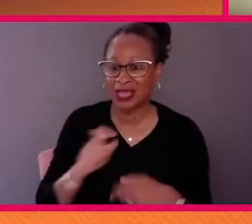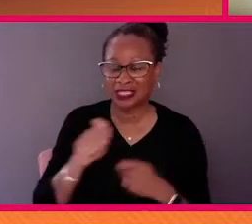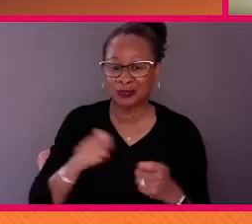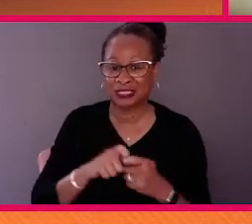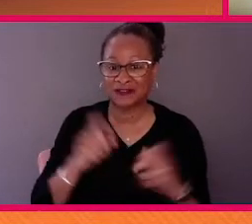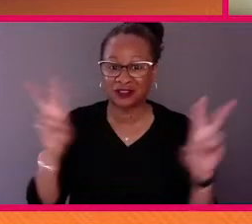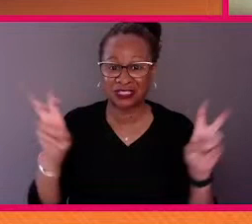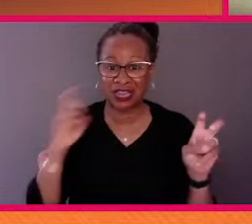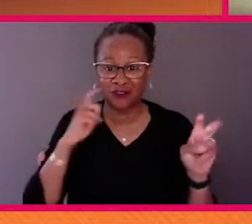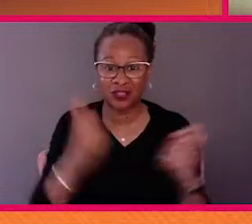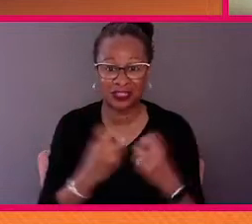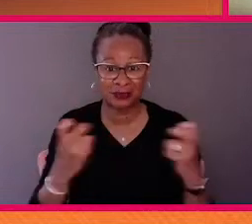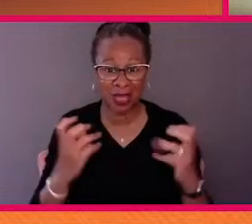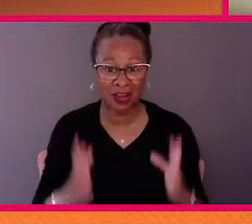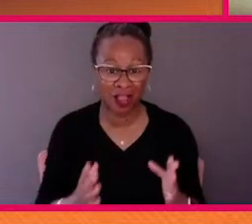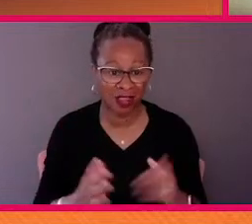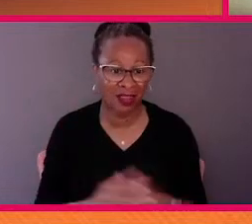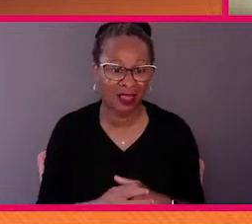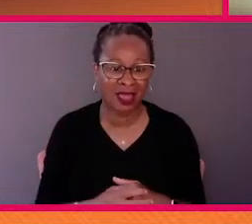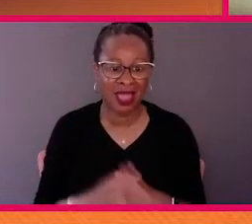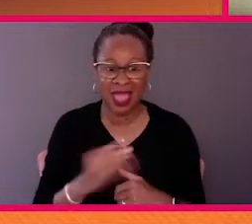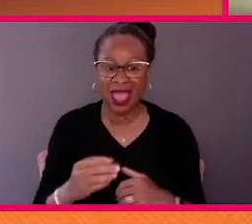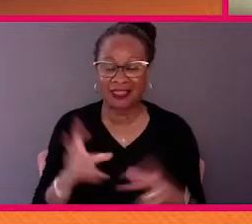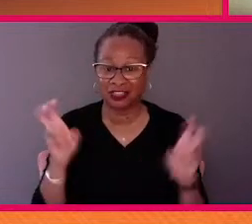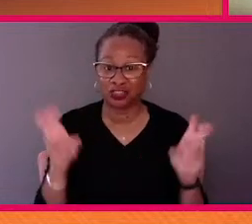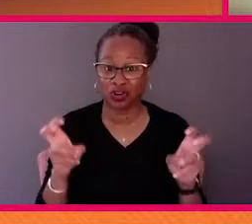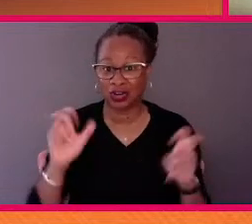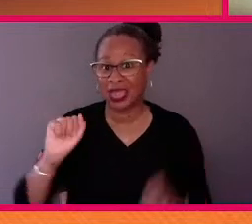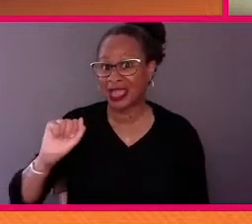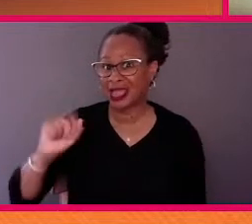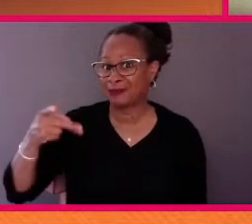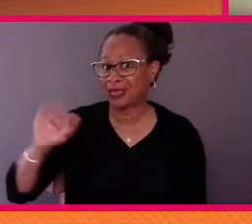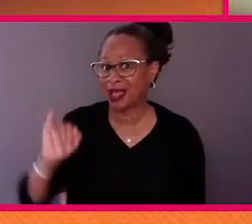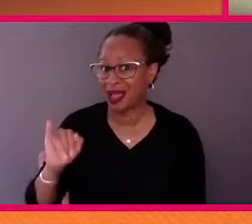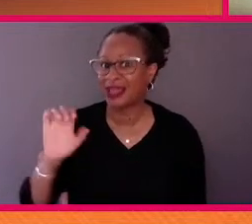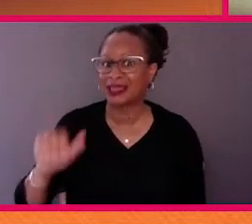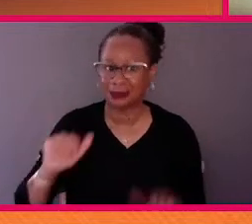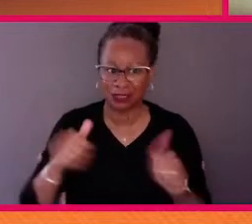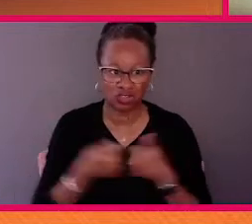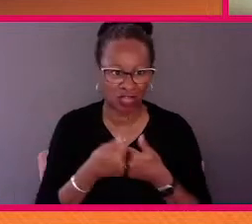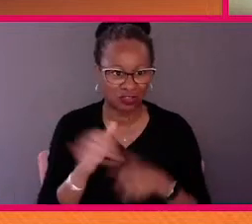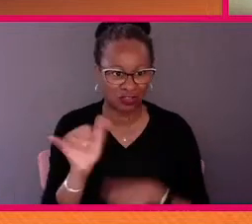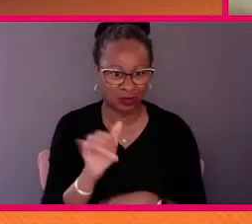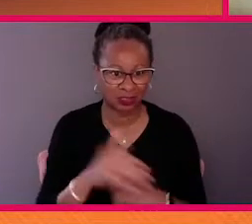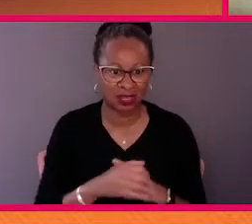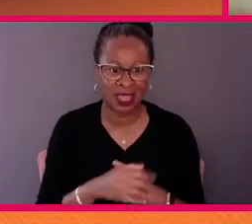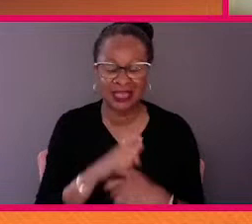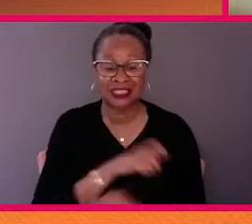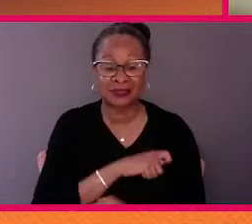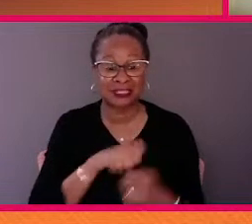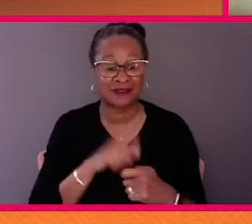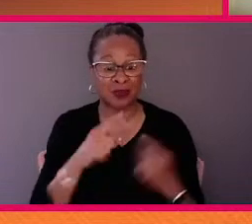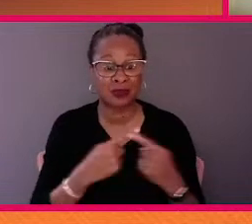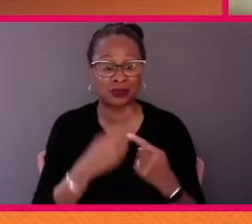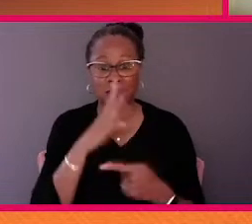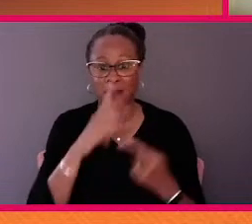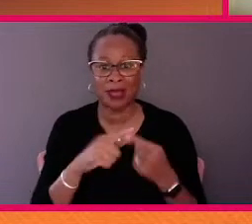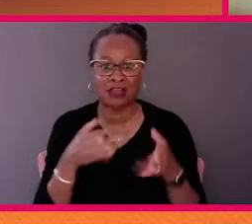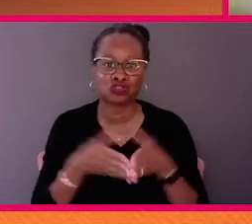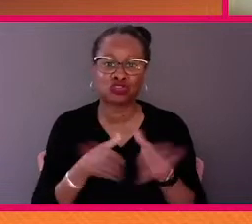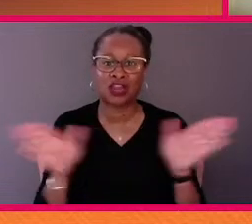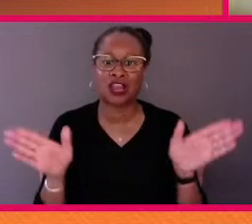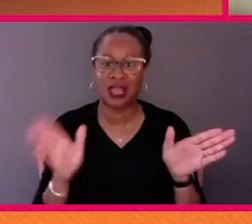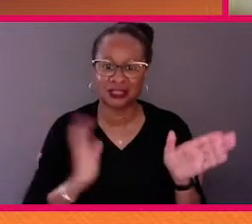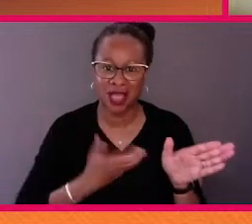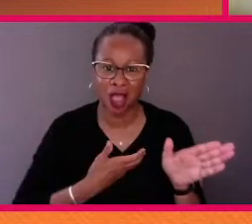panel, and just the term AAPI itself can be challenging, specifically in terms of how it can generalize our struggles and it